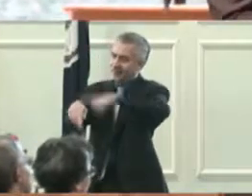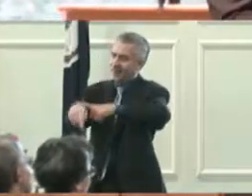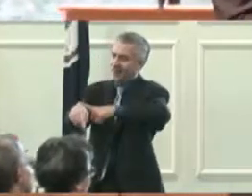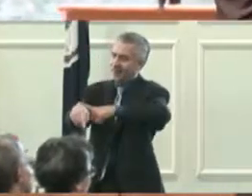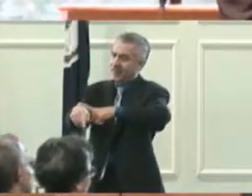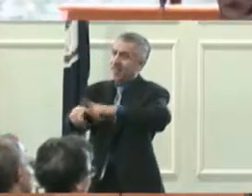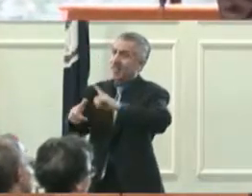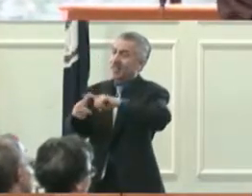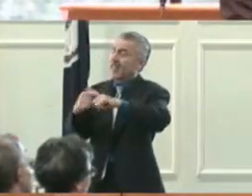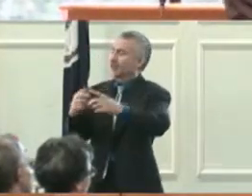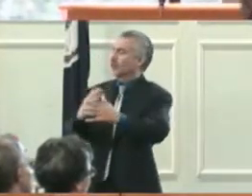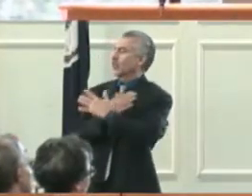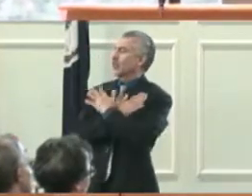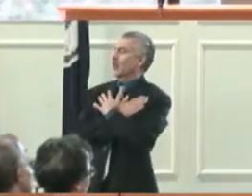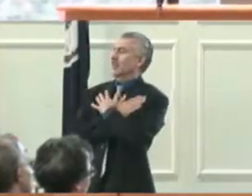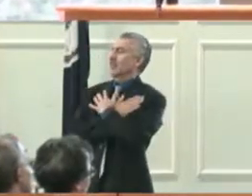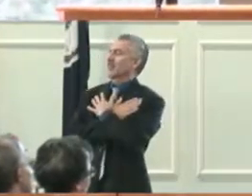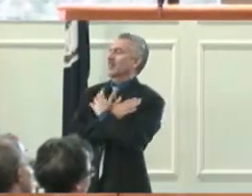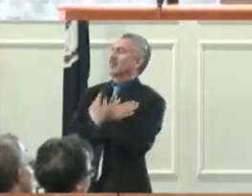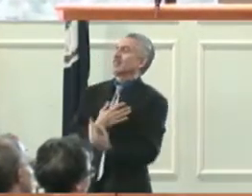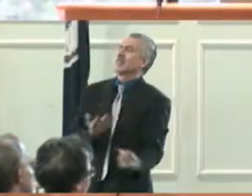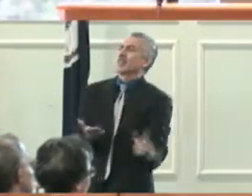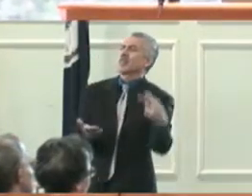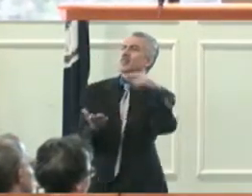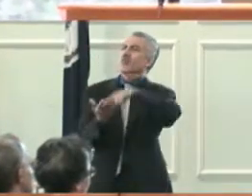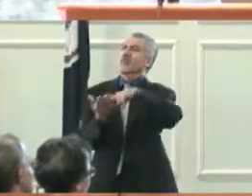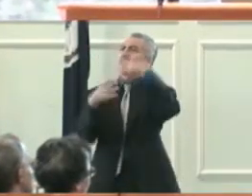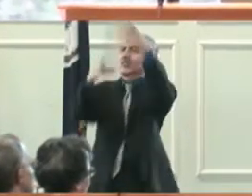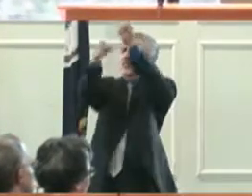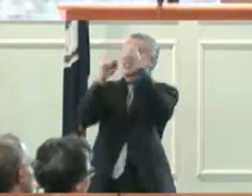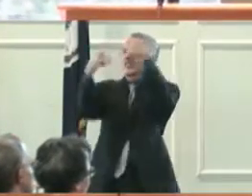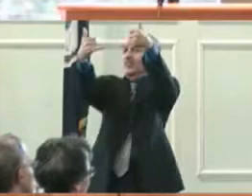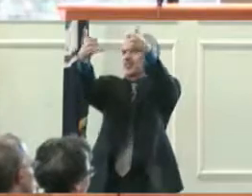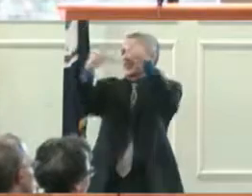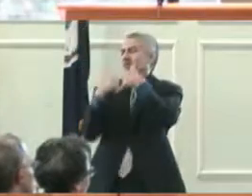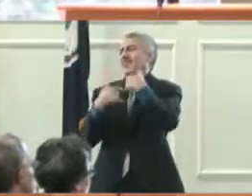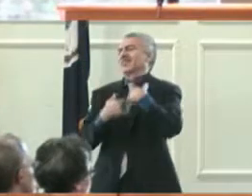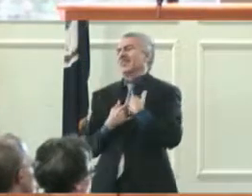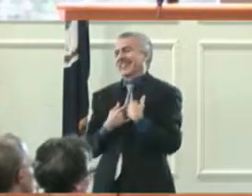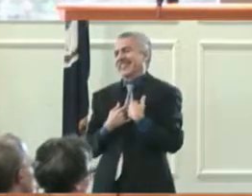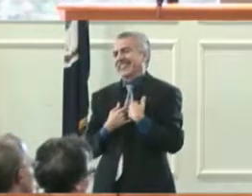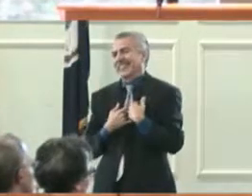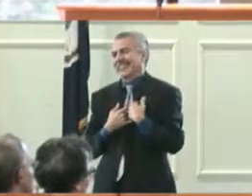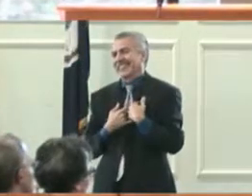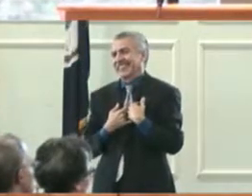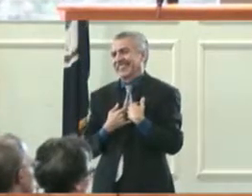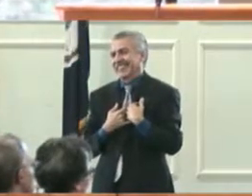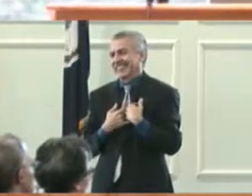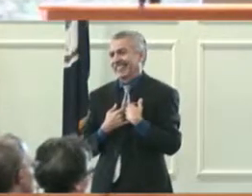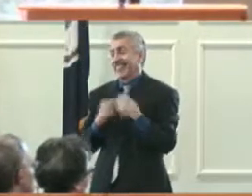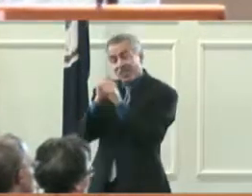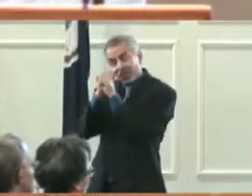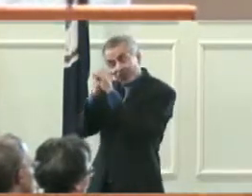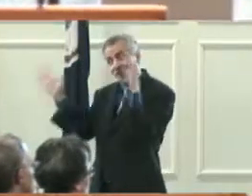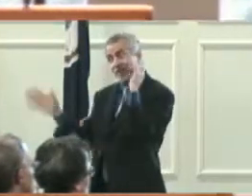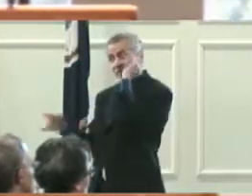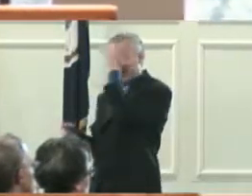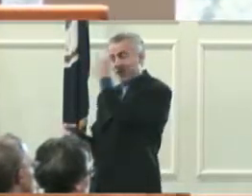rest and will arise to your inheritance at the end of days. See, there is a bright future for those who serve